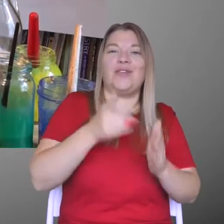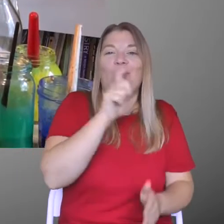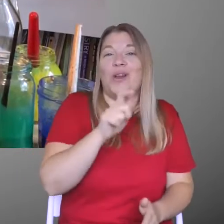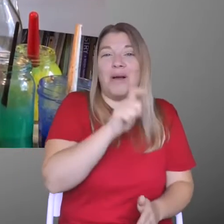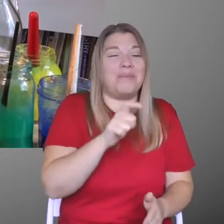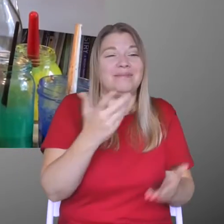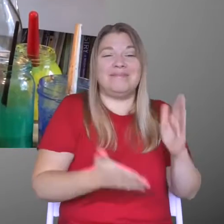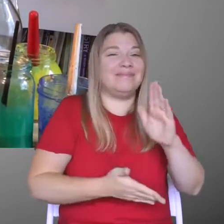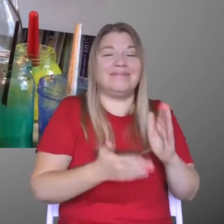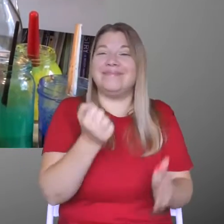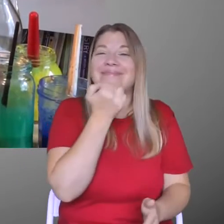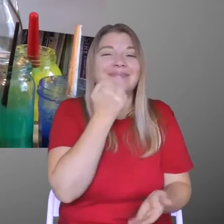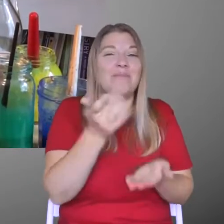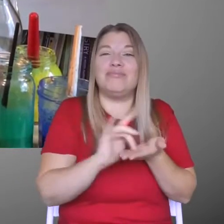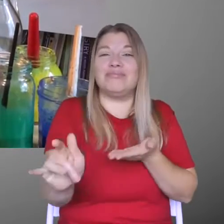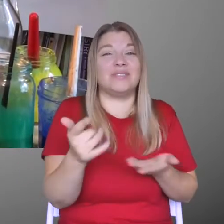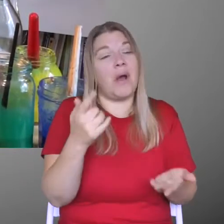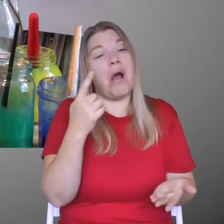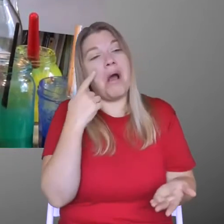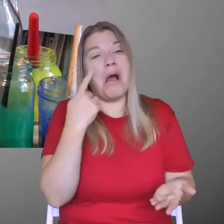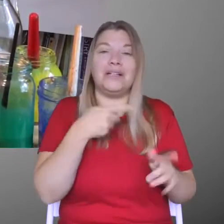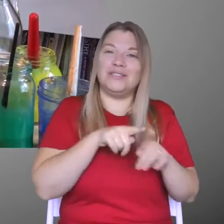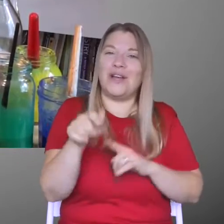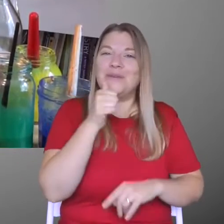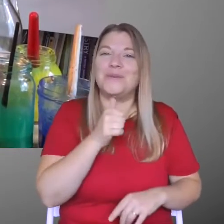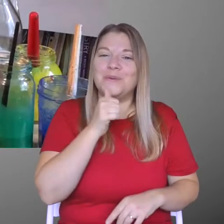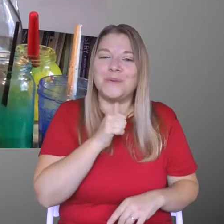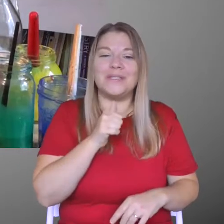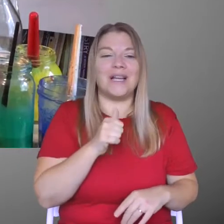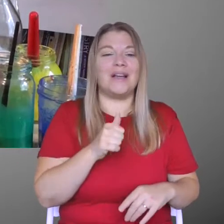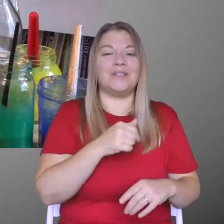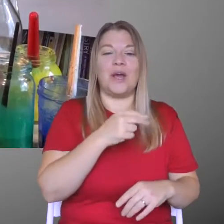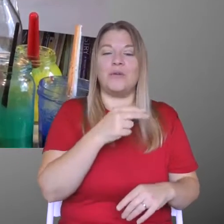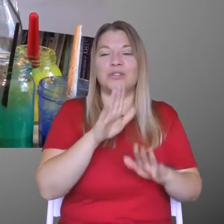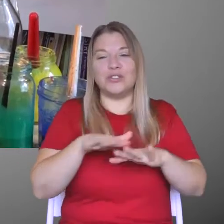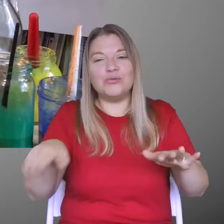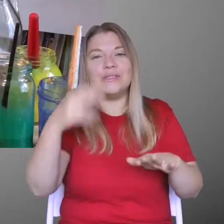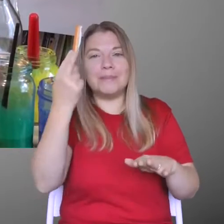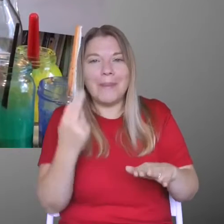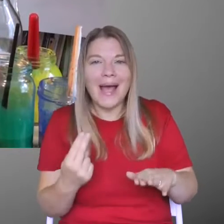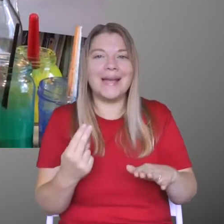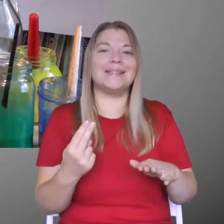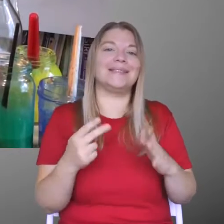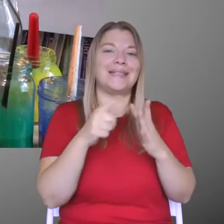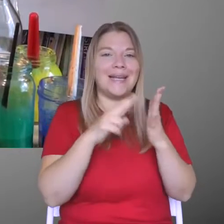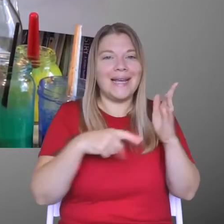All of these things we're using today are non-toxic. So your paint is children's posters paint and it is